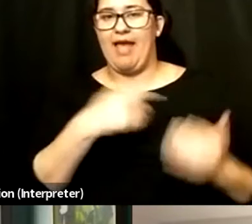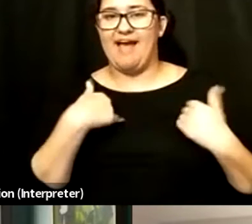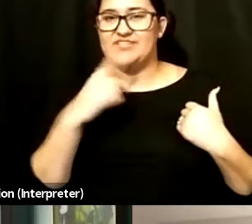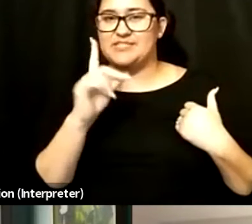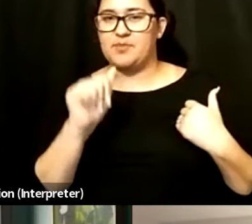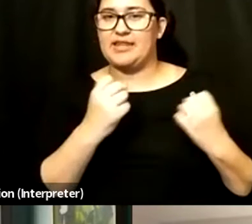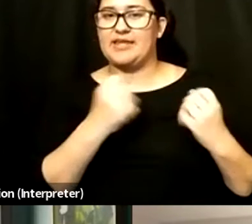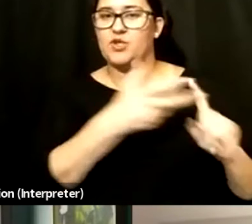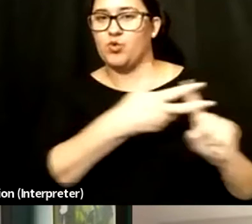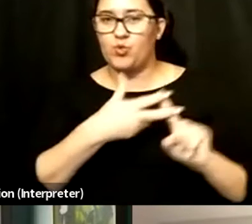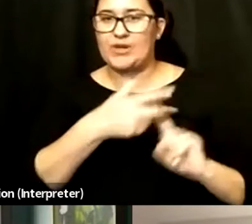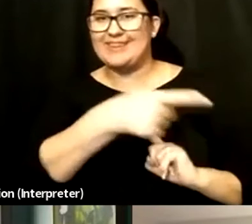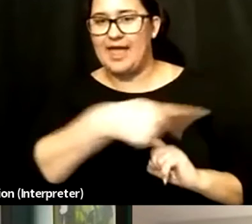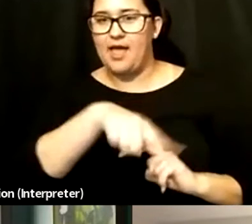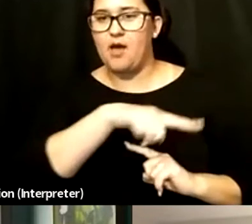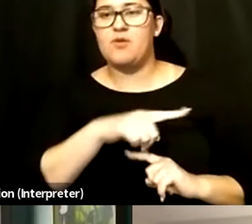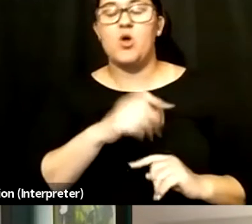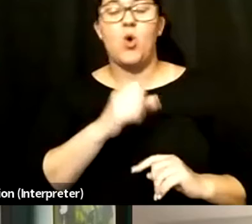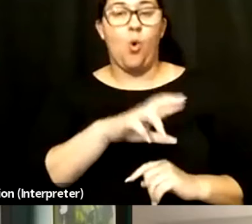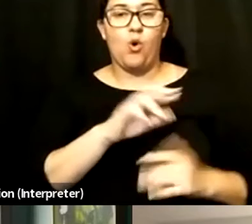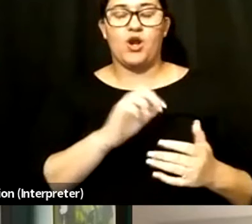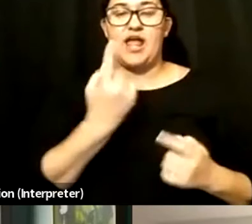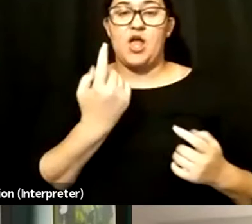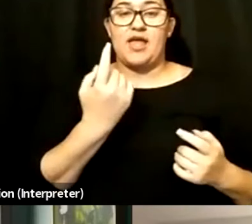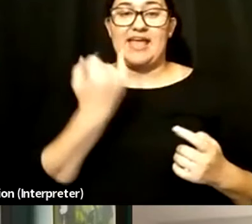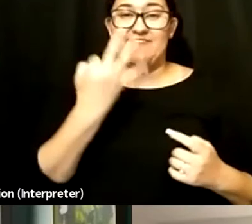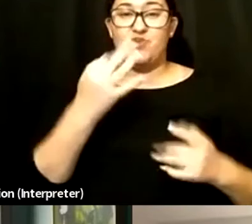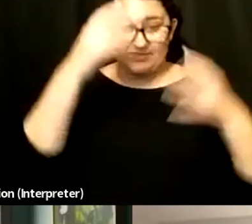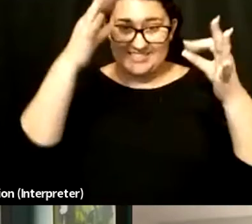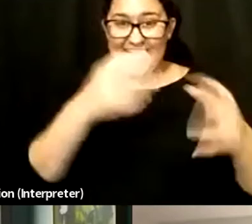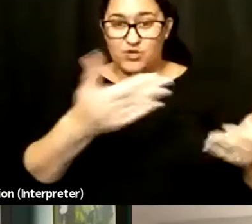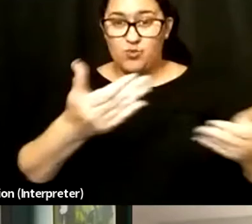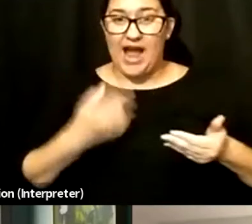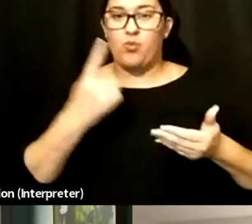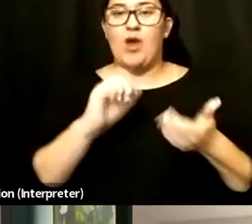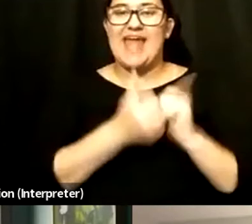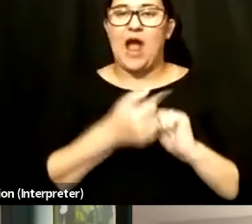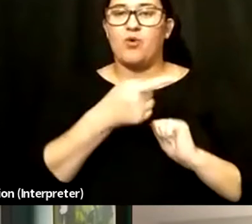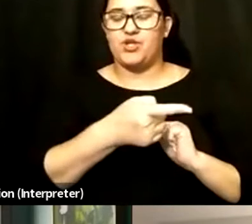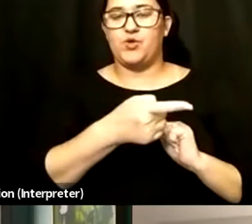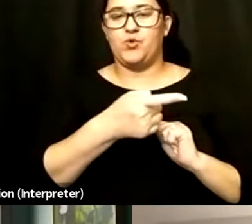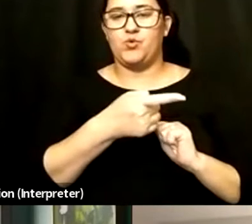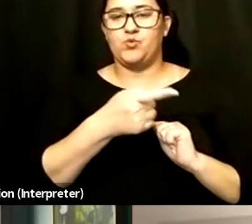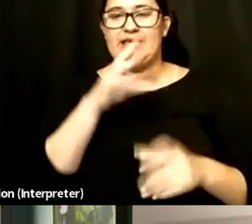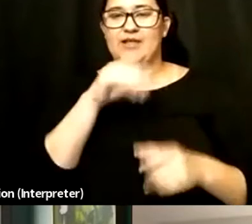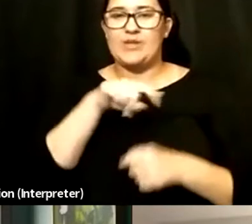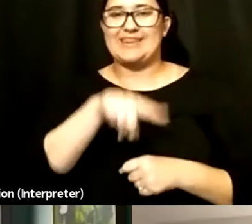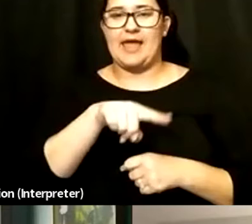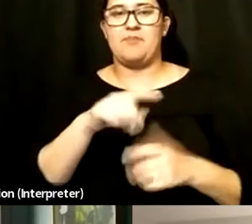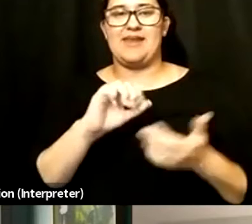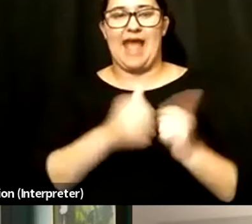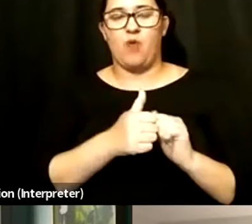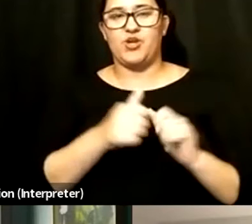them once they're here? You want them to stay, and then how are you measuring how many are staying? So I also